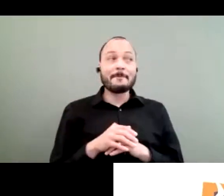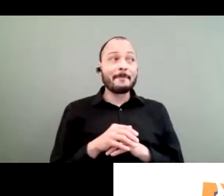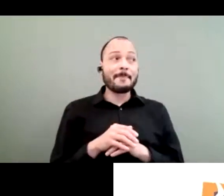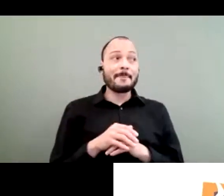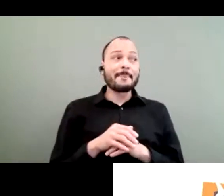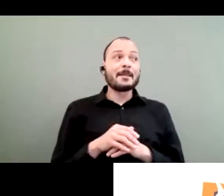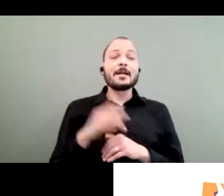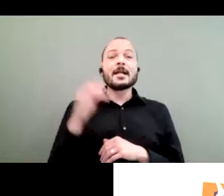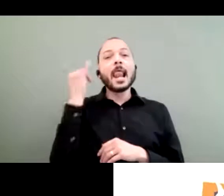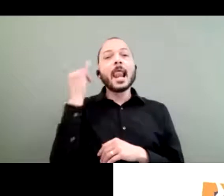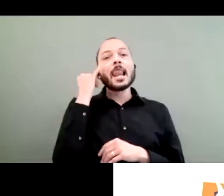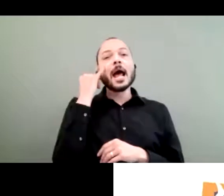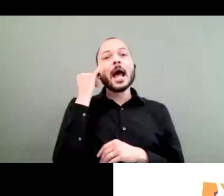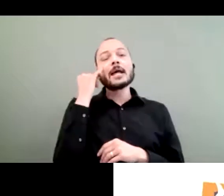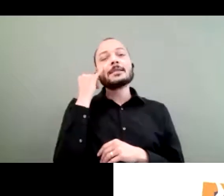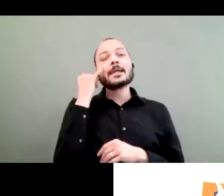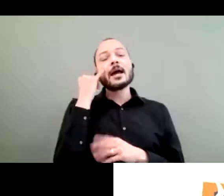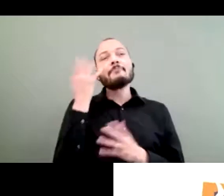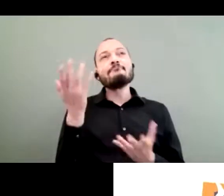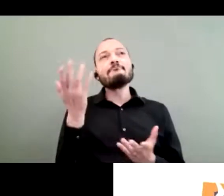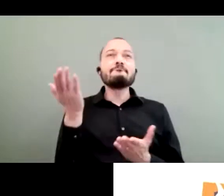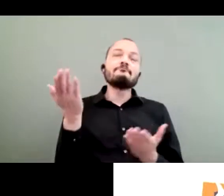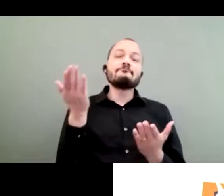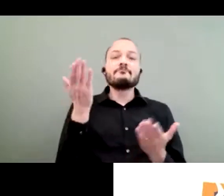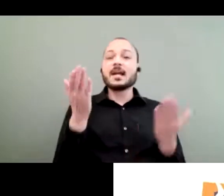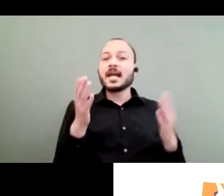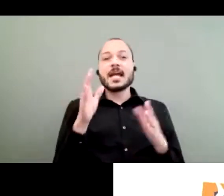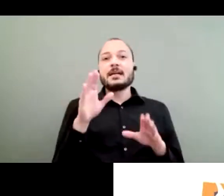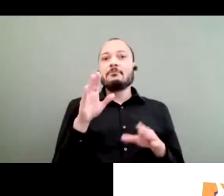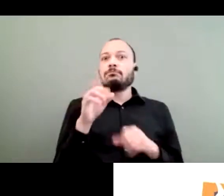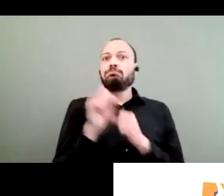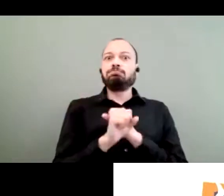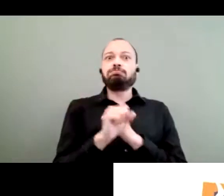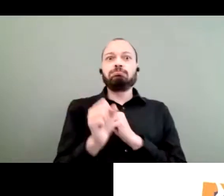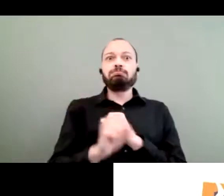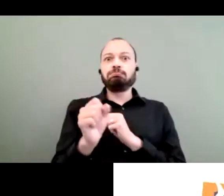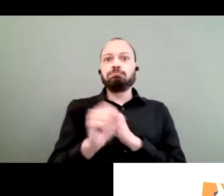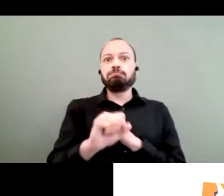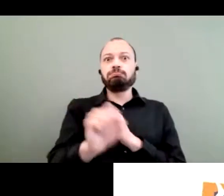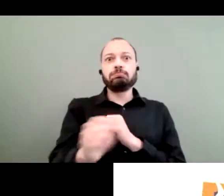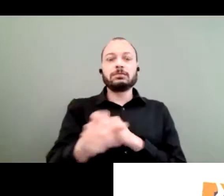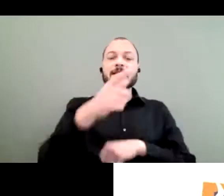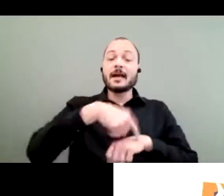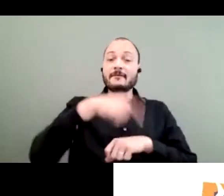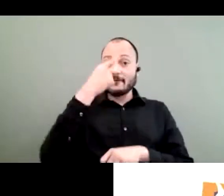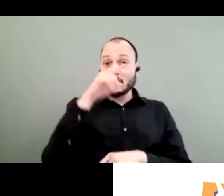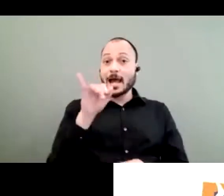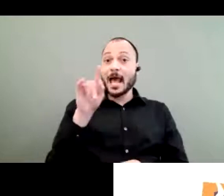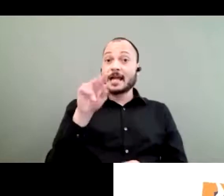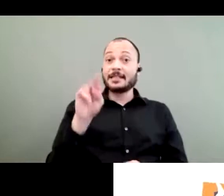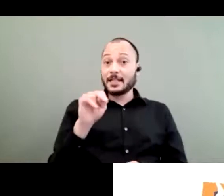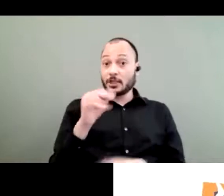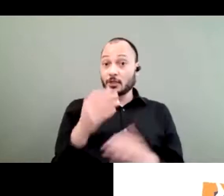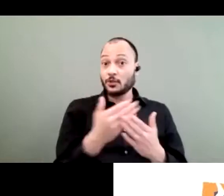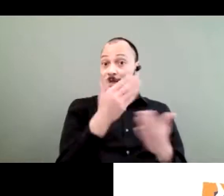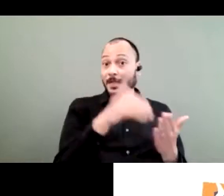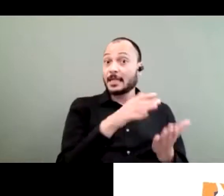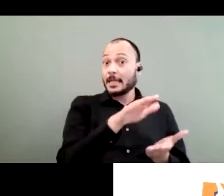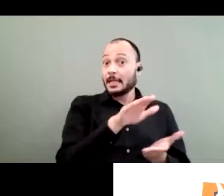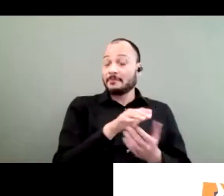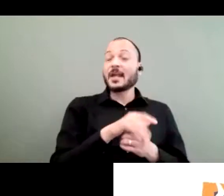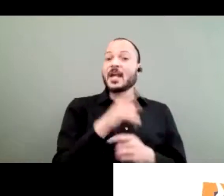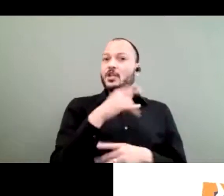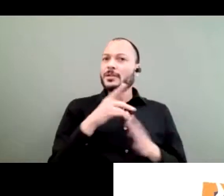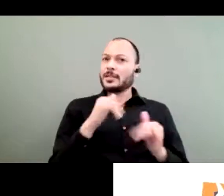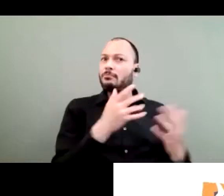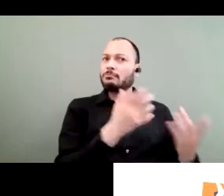say that it's taking too long for your ITIN to renew, right? And you're still in that limbo status. So the